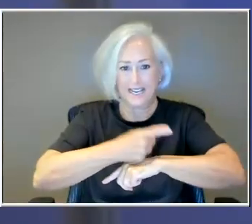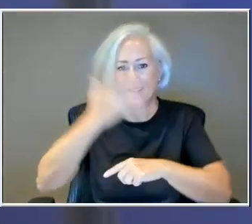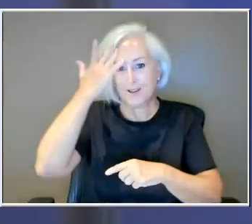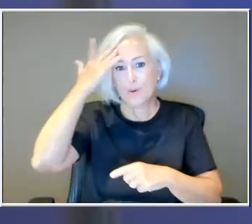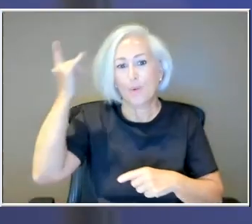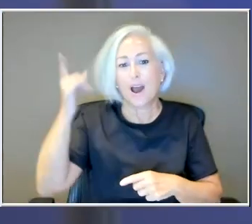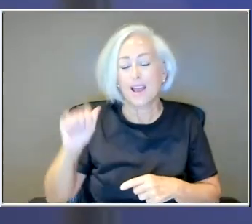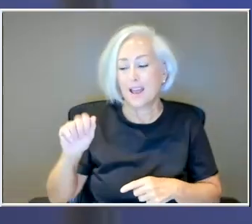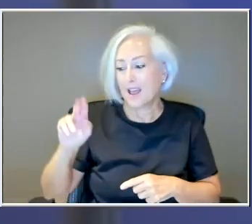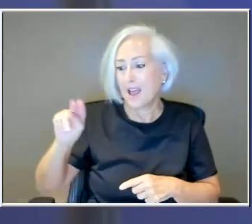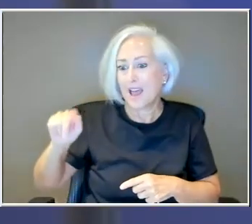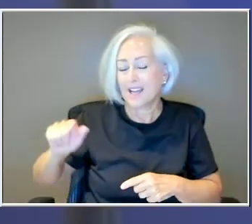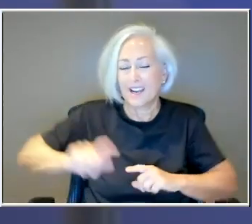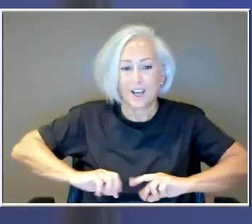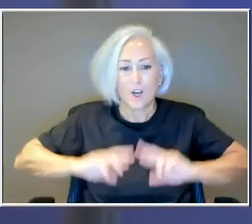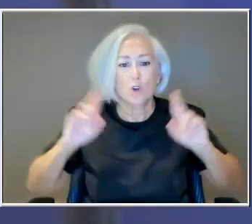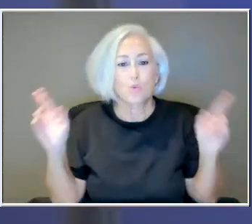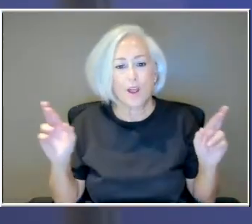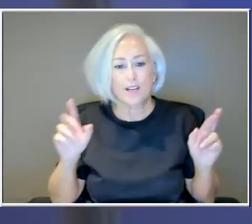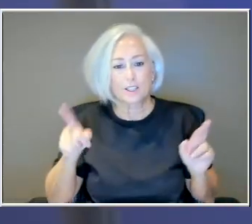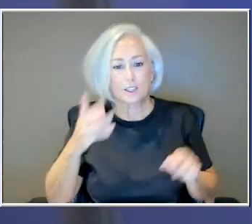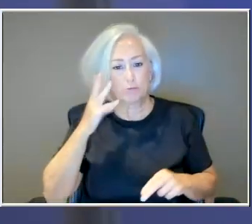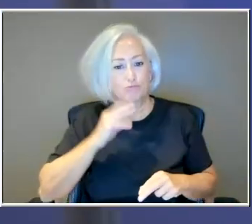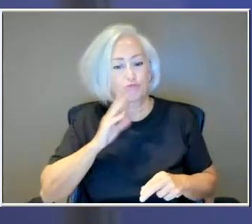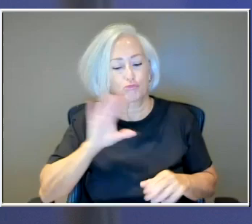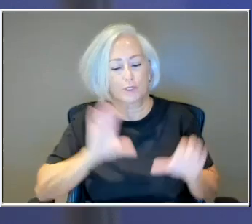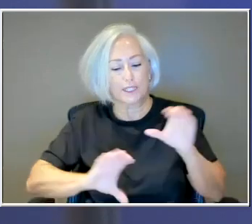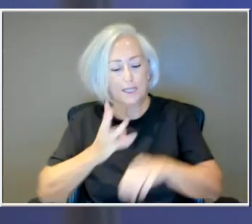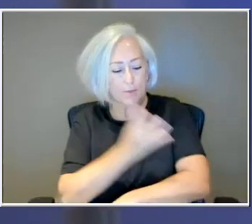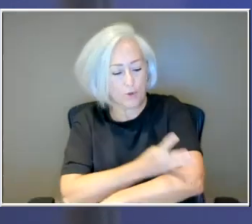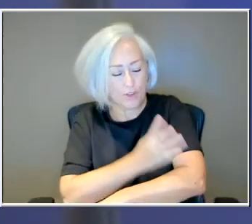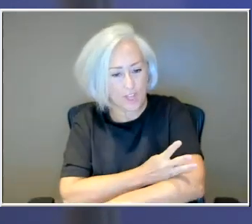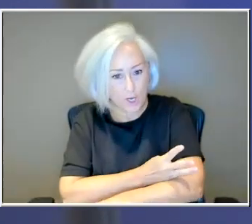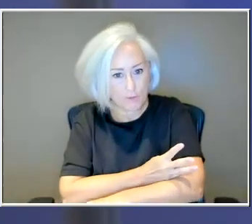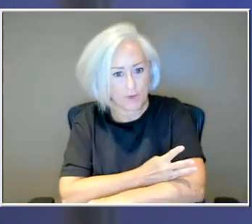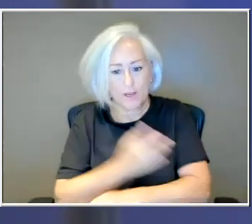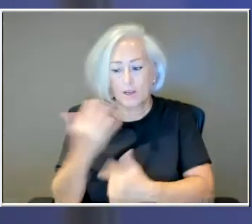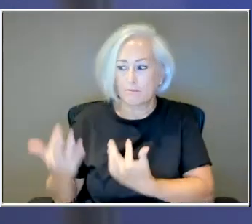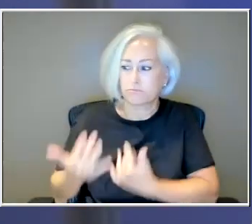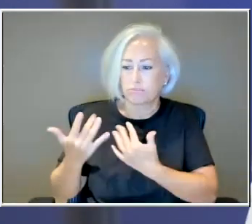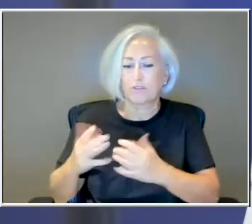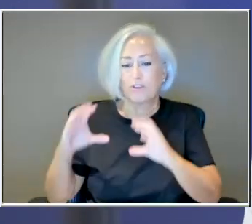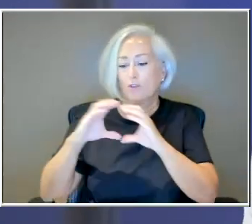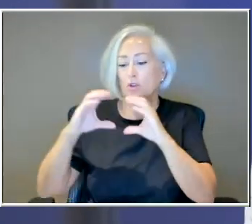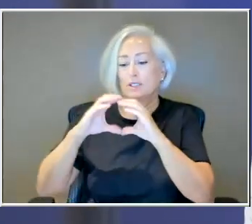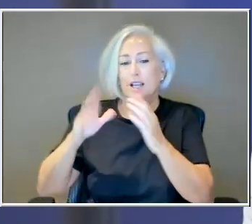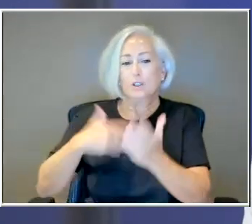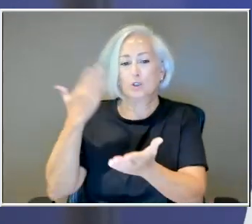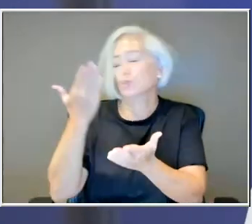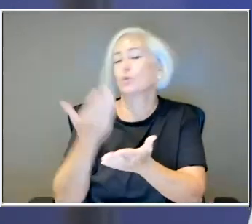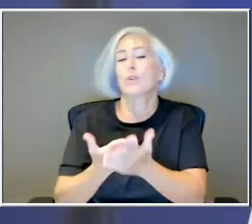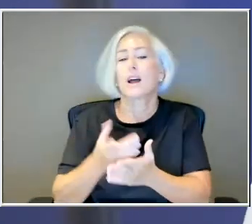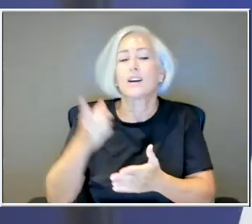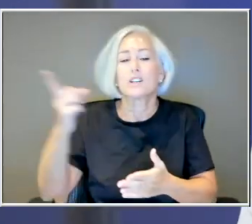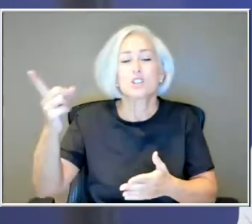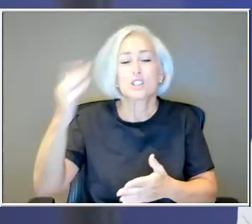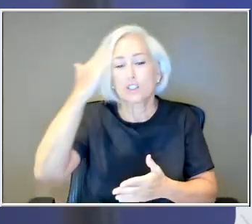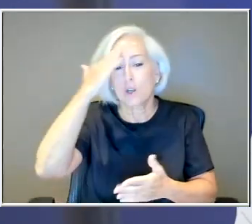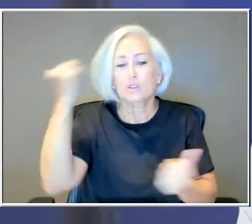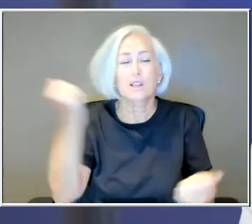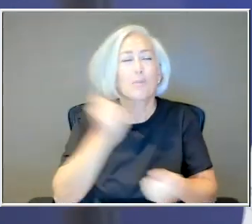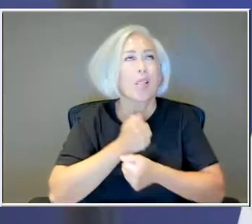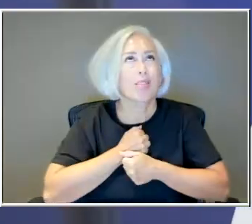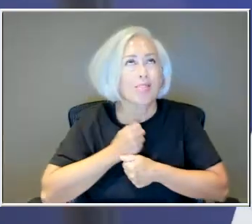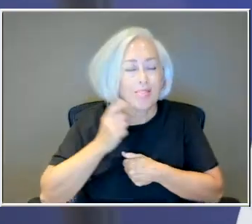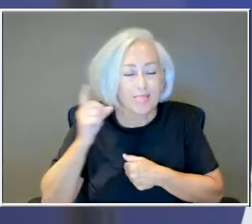ready. She's had chemotherapy. She's waiting for the cells. She knows somebody out there loves her, is thinking about